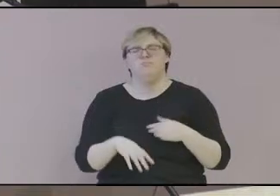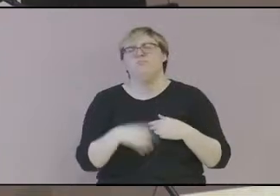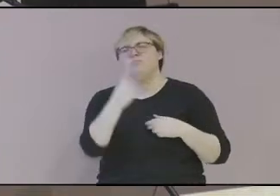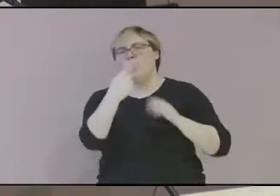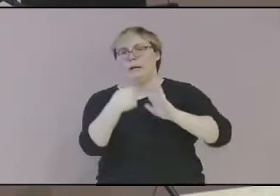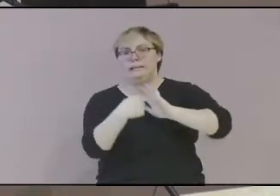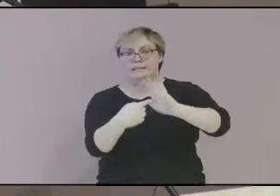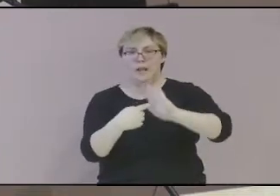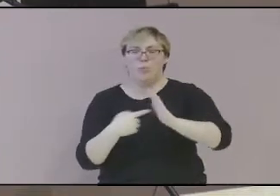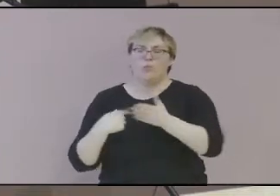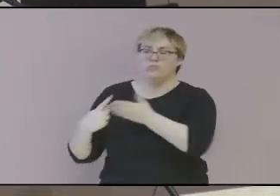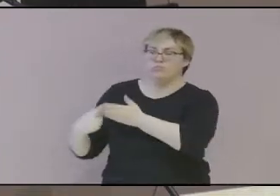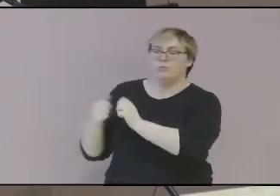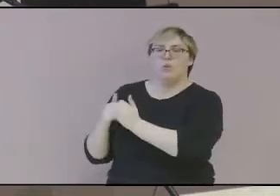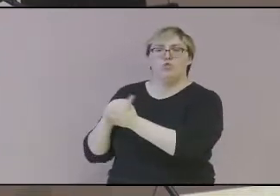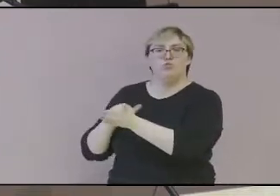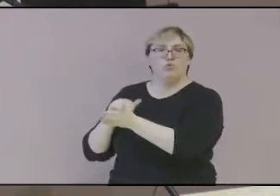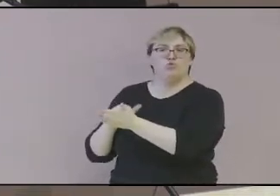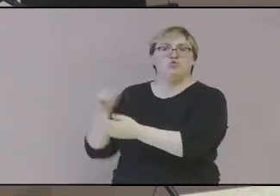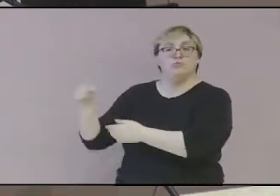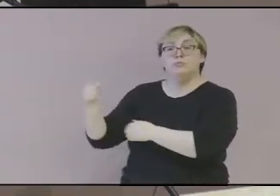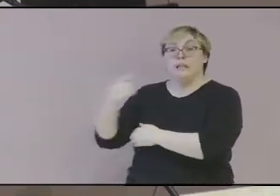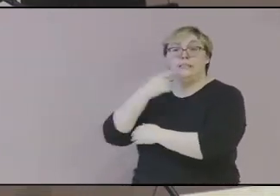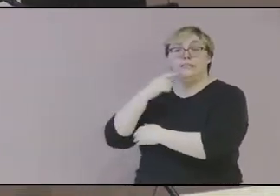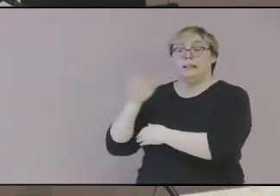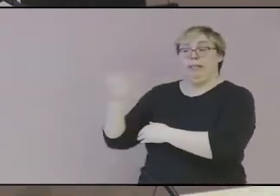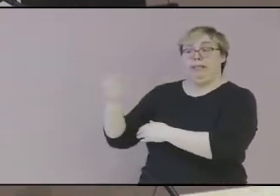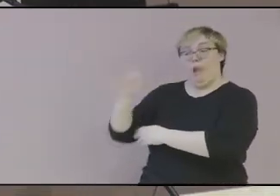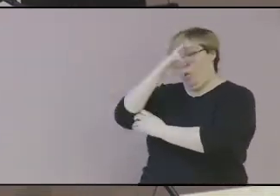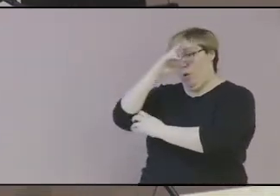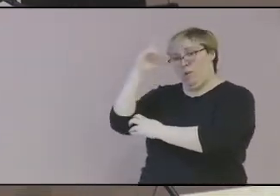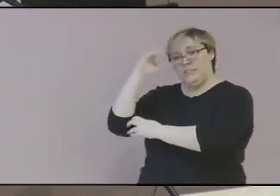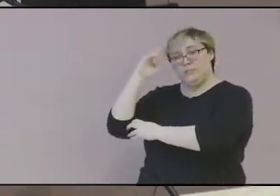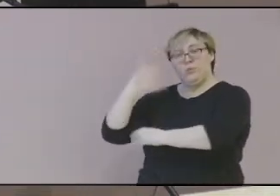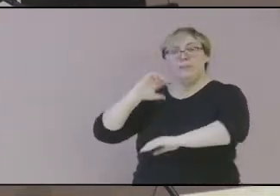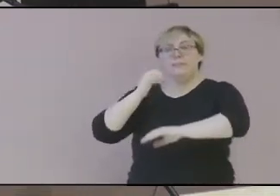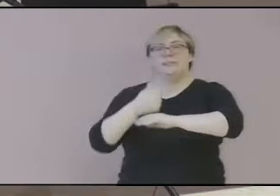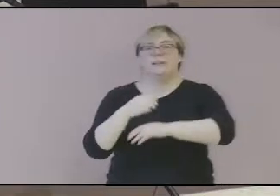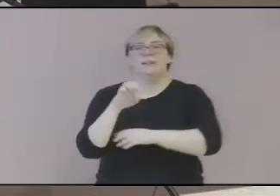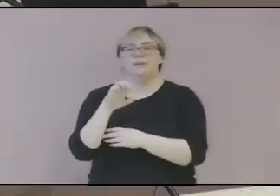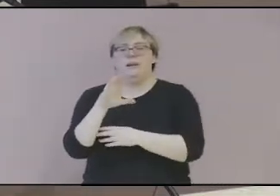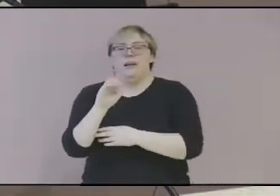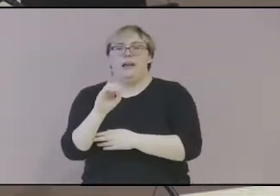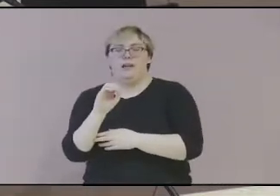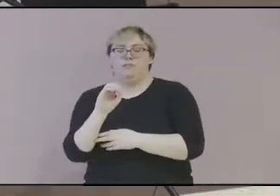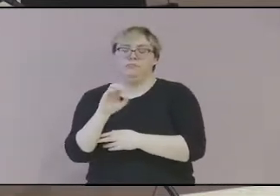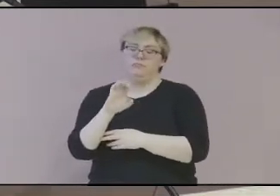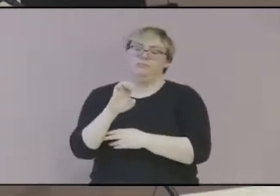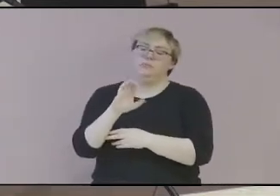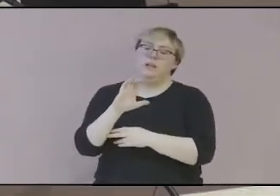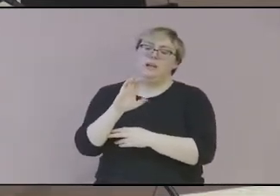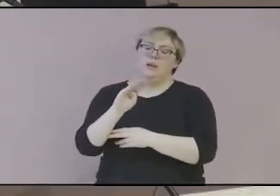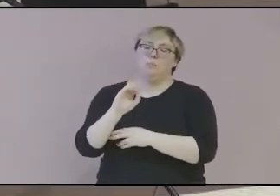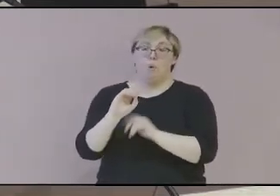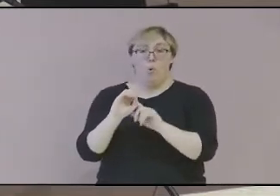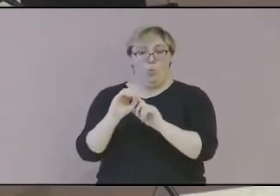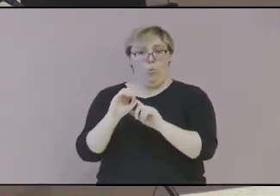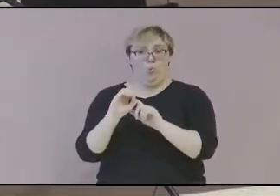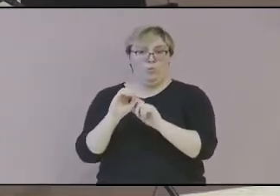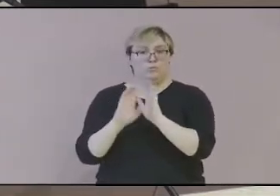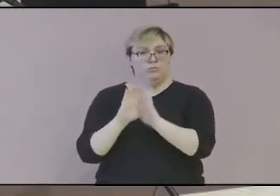that their New York hospital system created its own ECMO allocation guidelines. This is one step beyond a